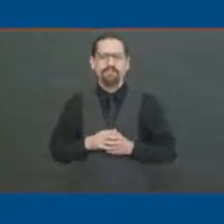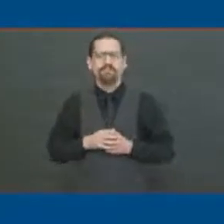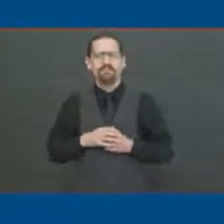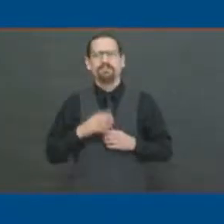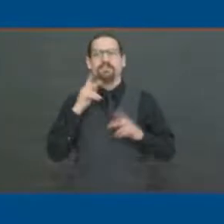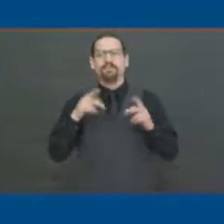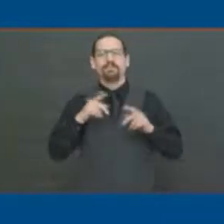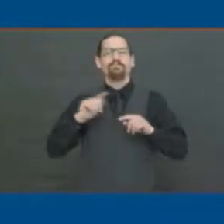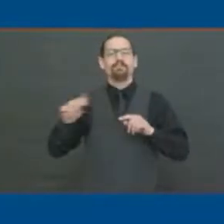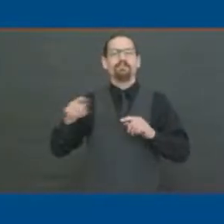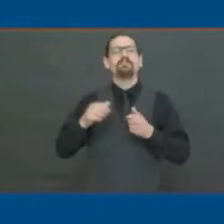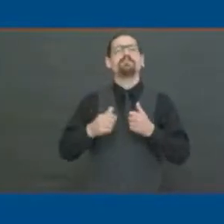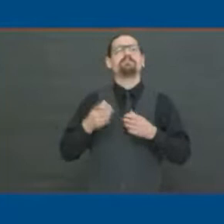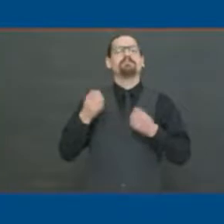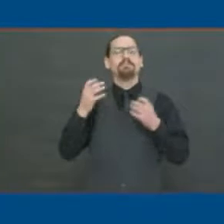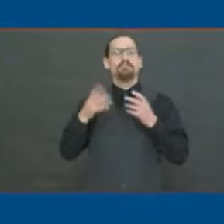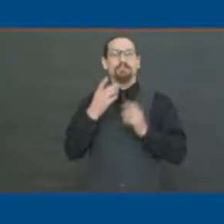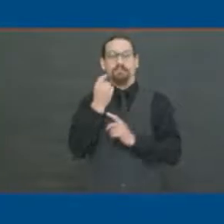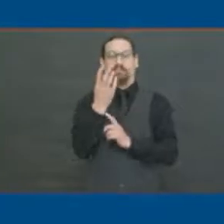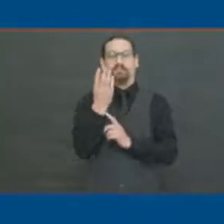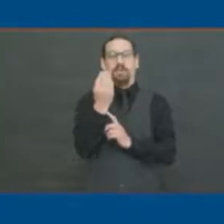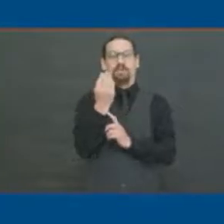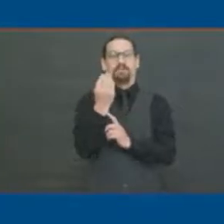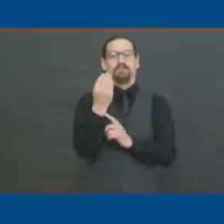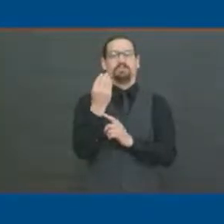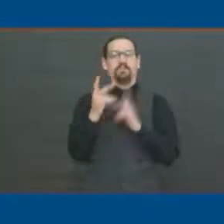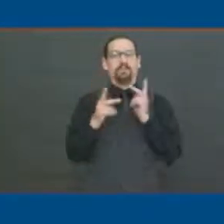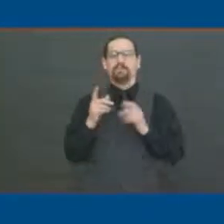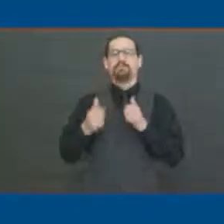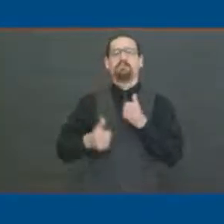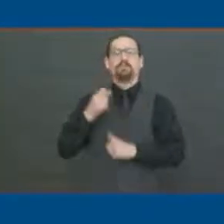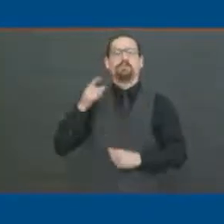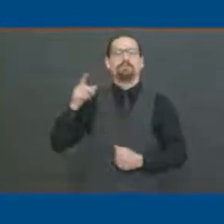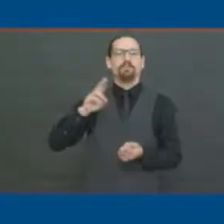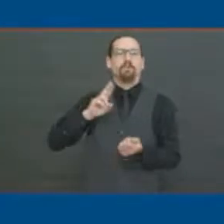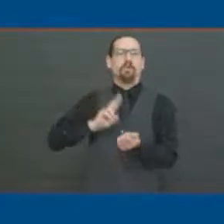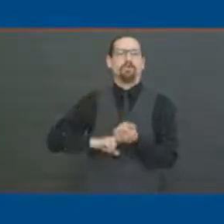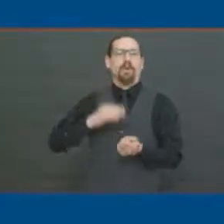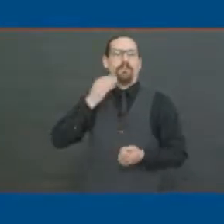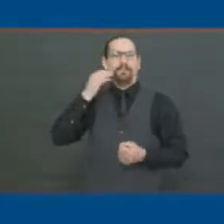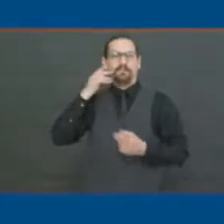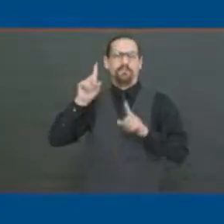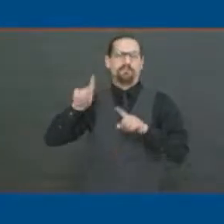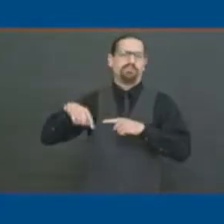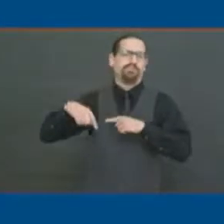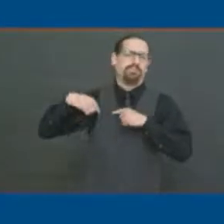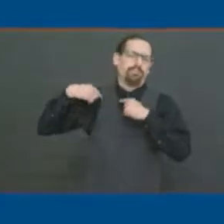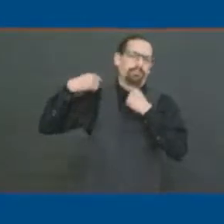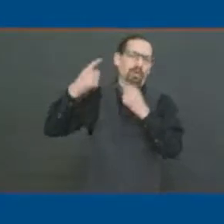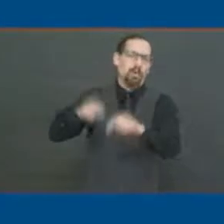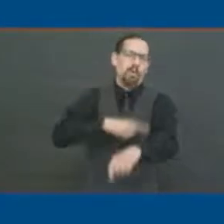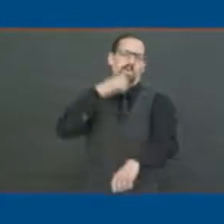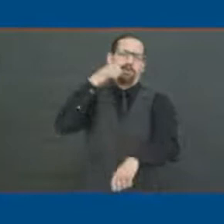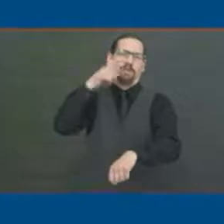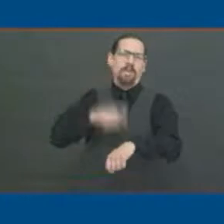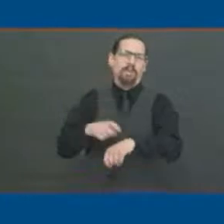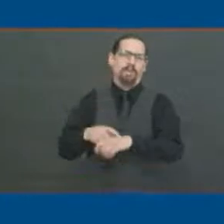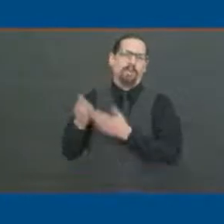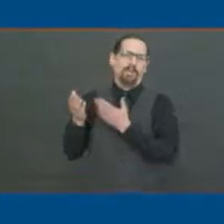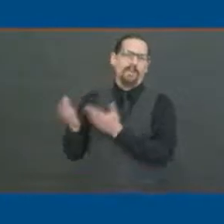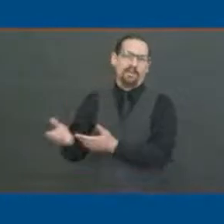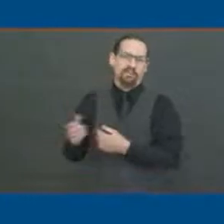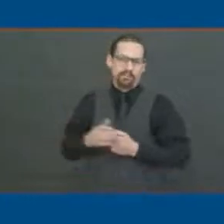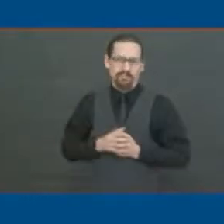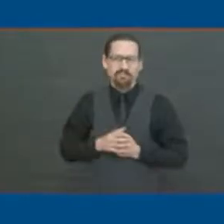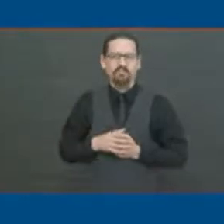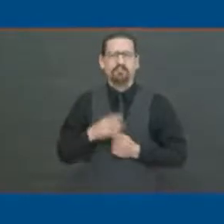14 lived in long-term care facilities. Sadly, 2 of these people were residents